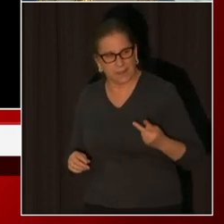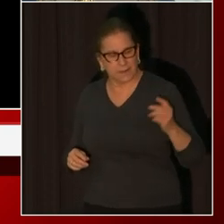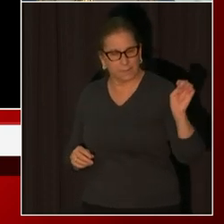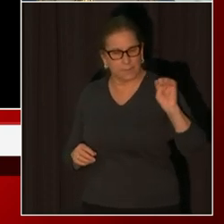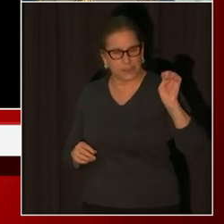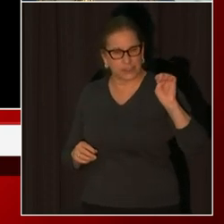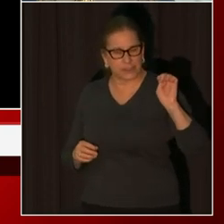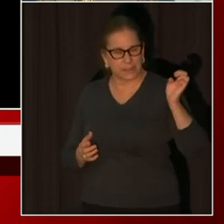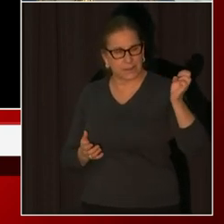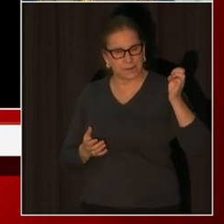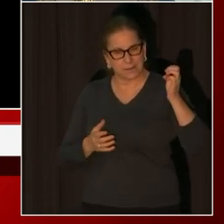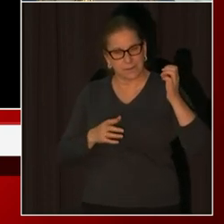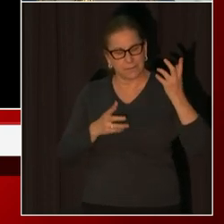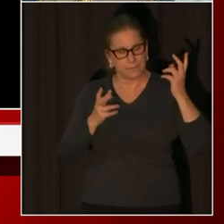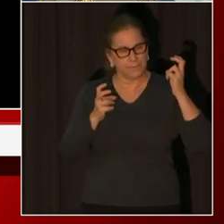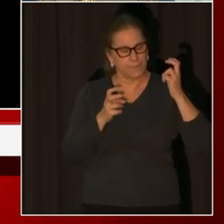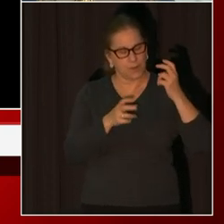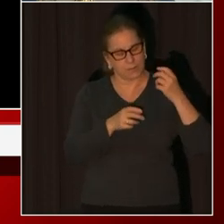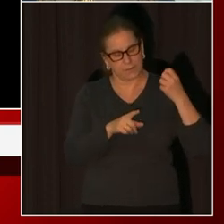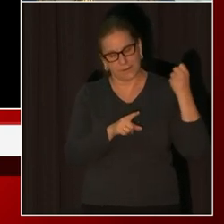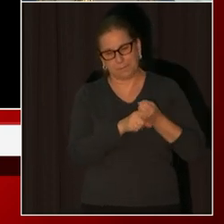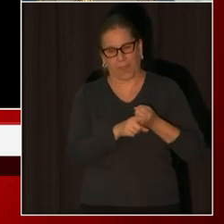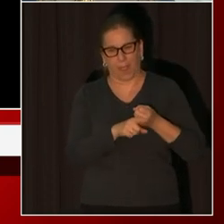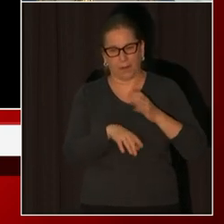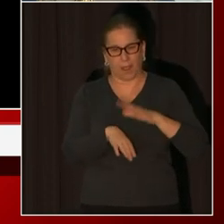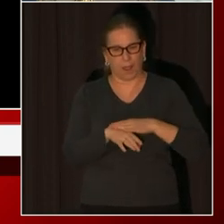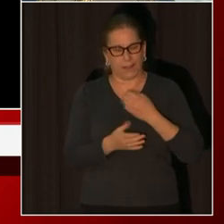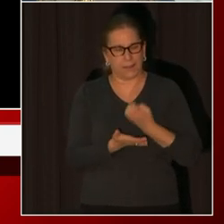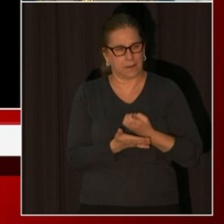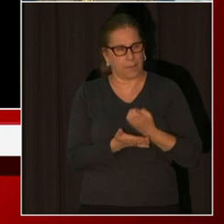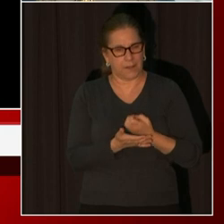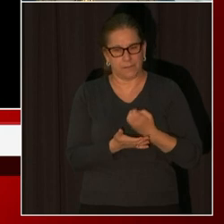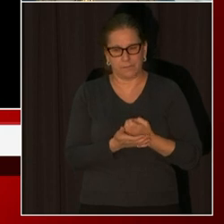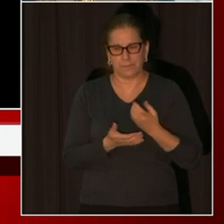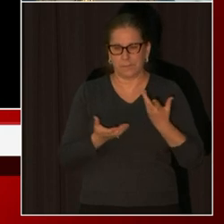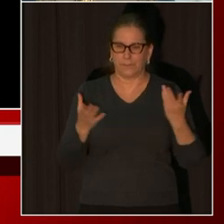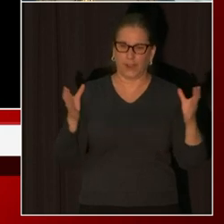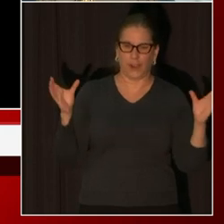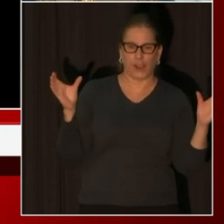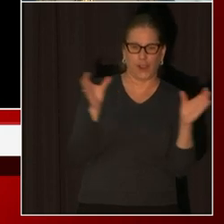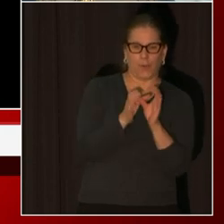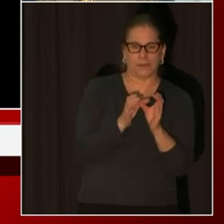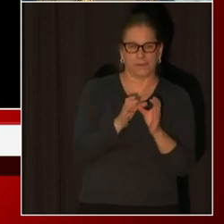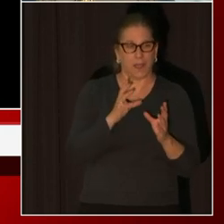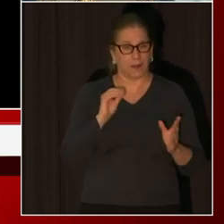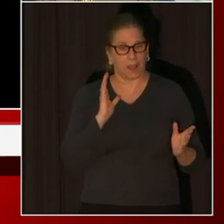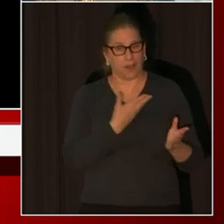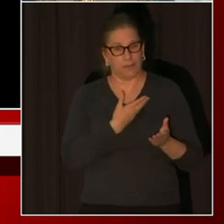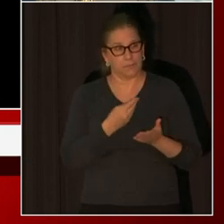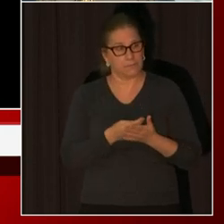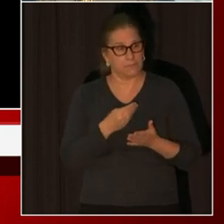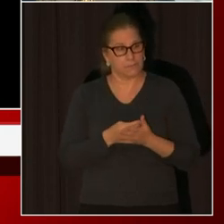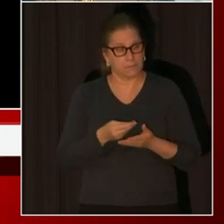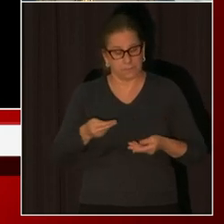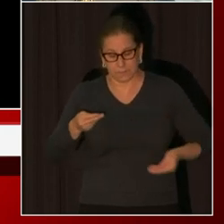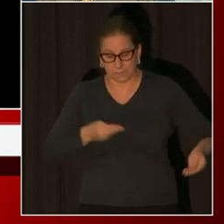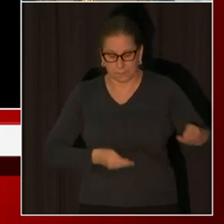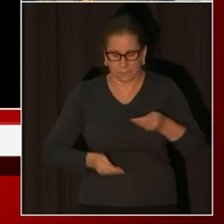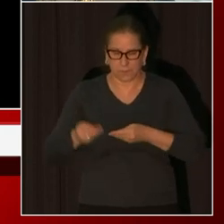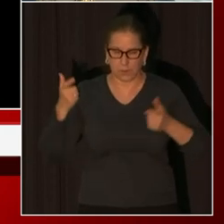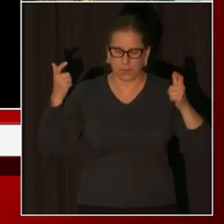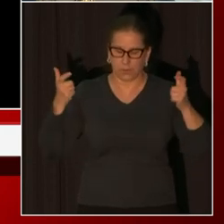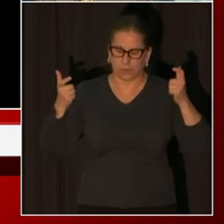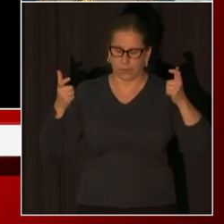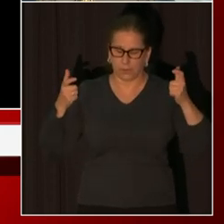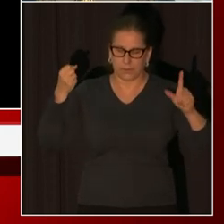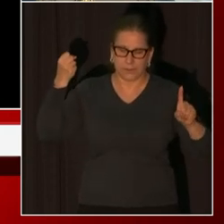our revenues have been significant. The CFO came to one of these briefings several weeks ago